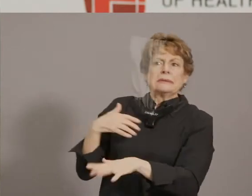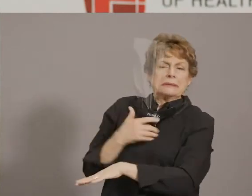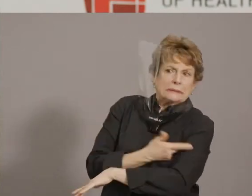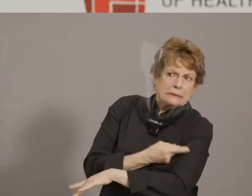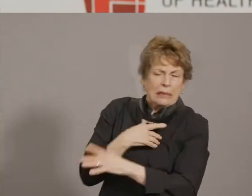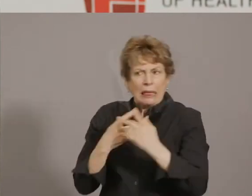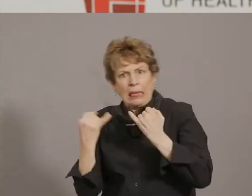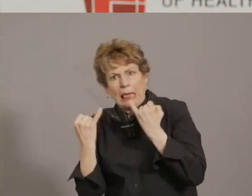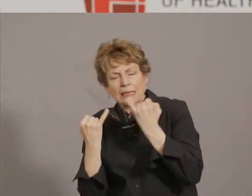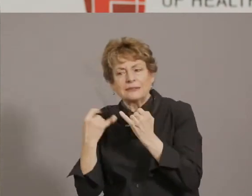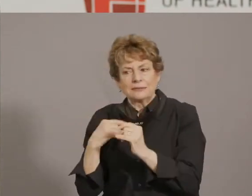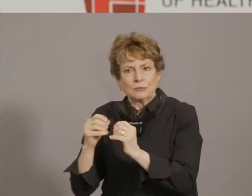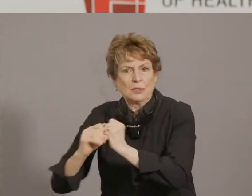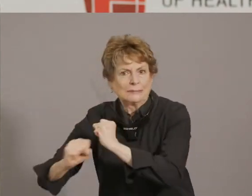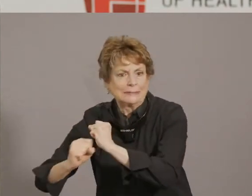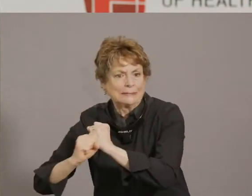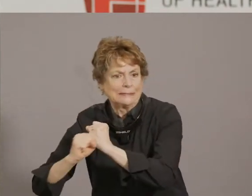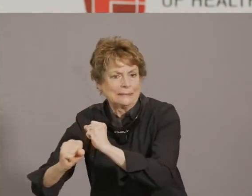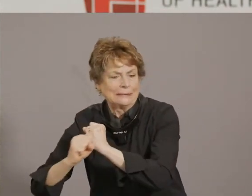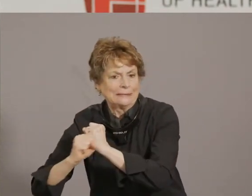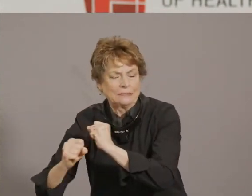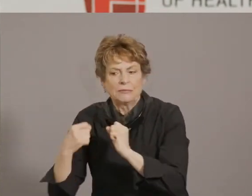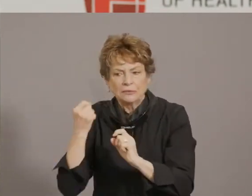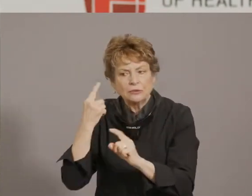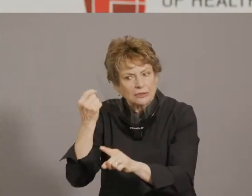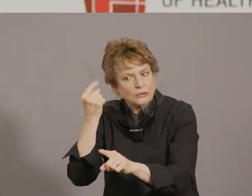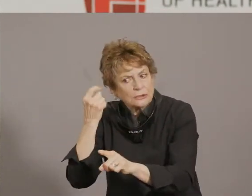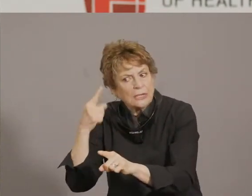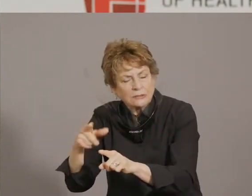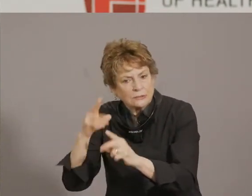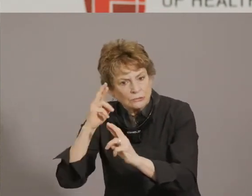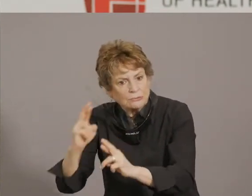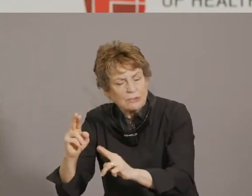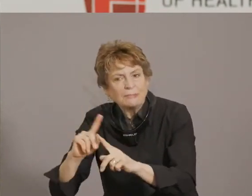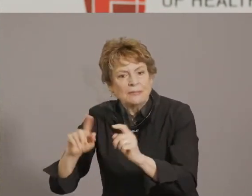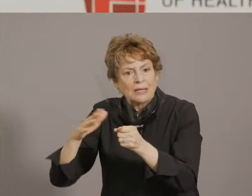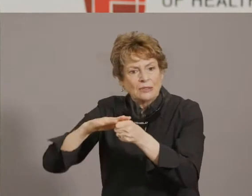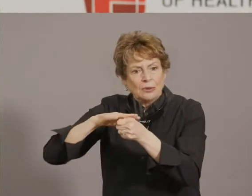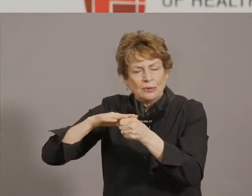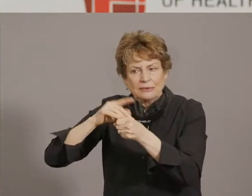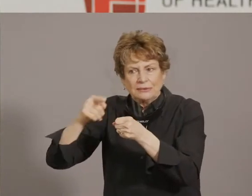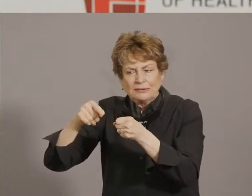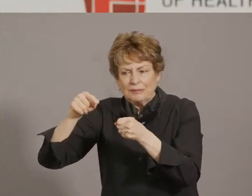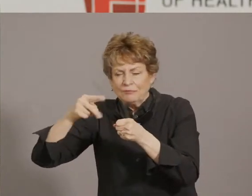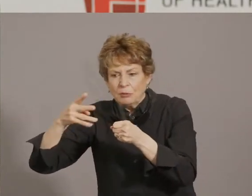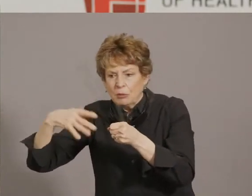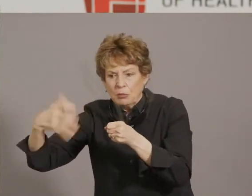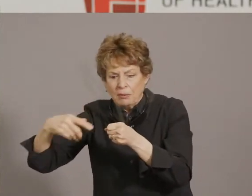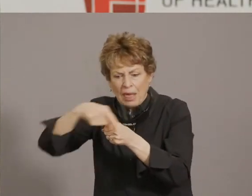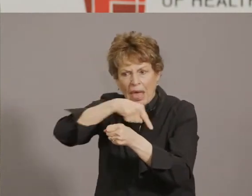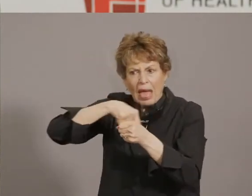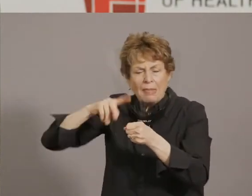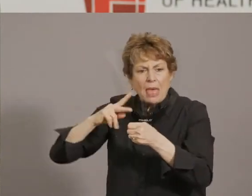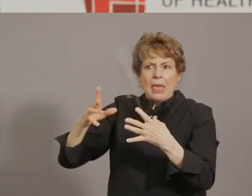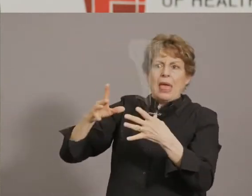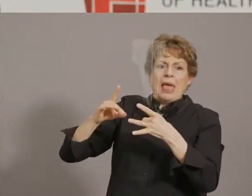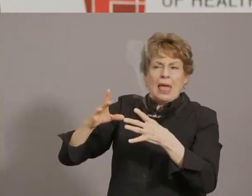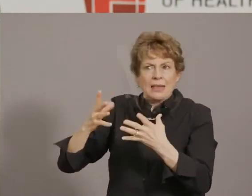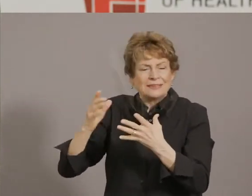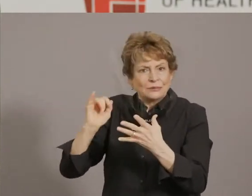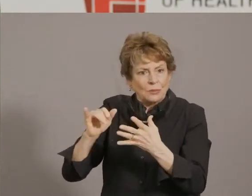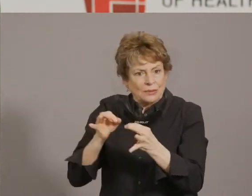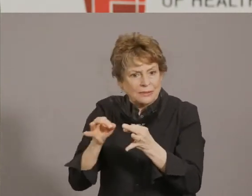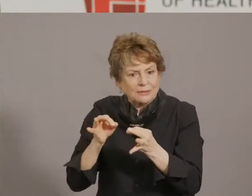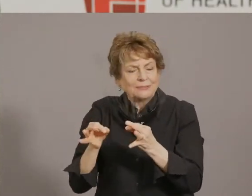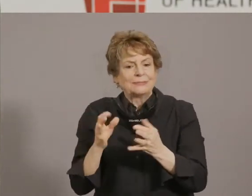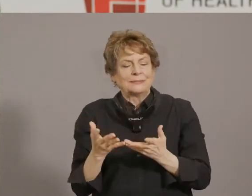and their protective services, workers that are in those communities to get vaccinated. So we've started trying to